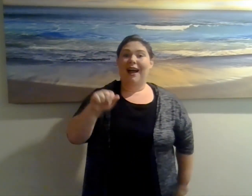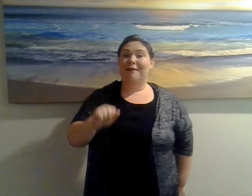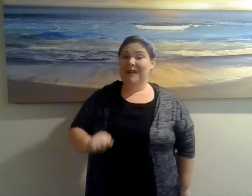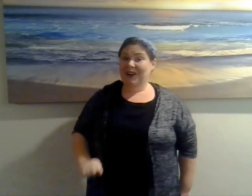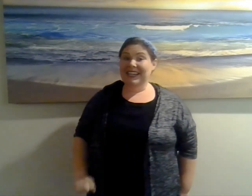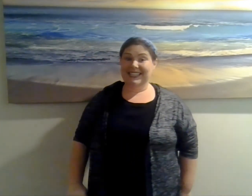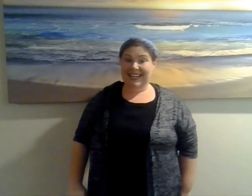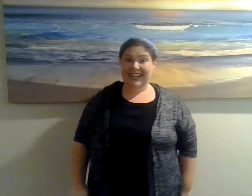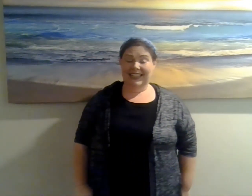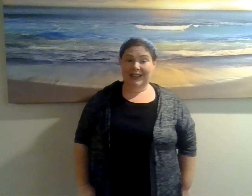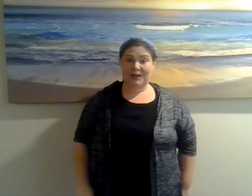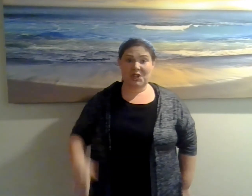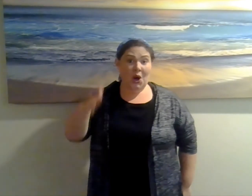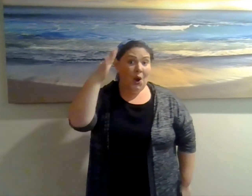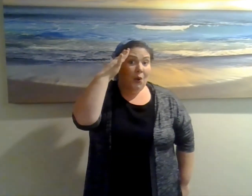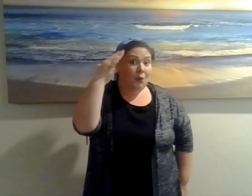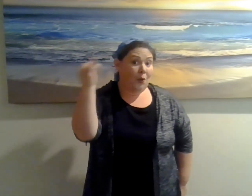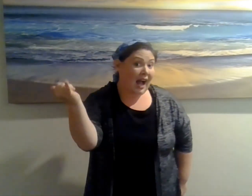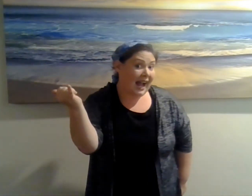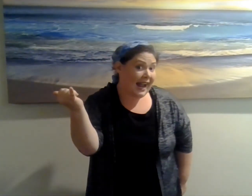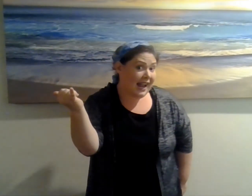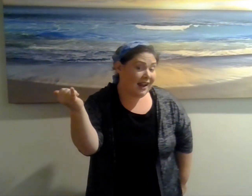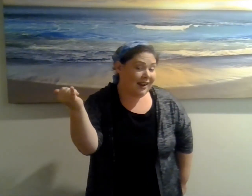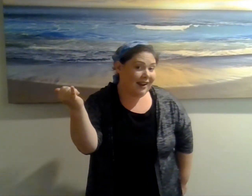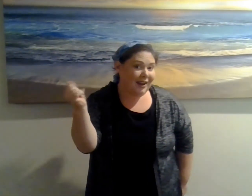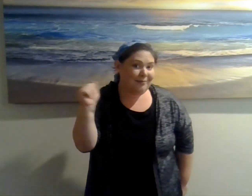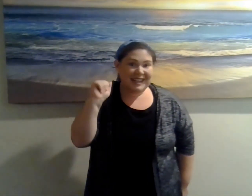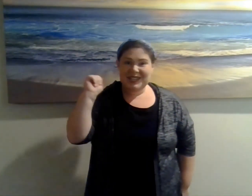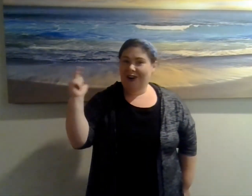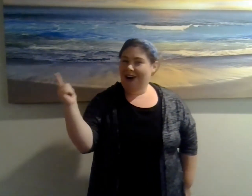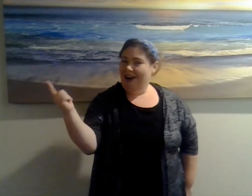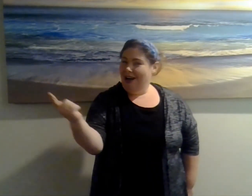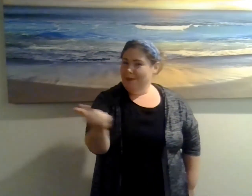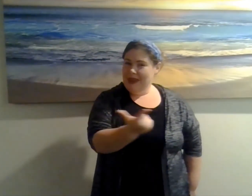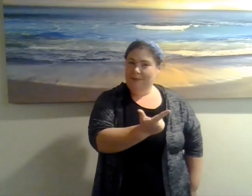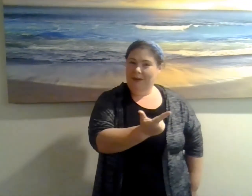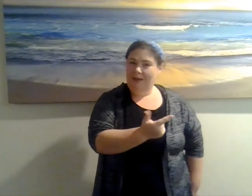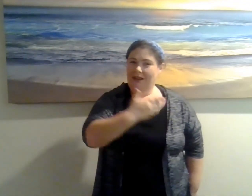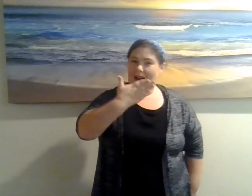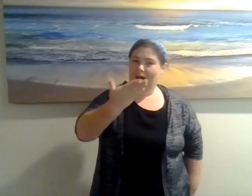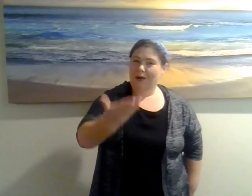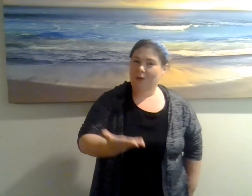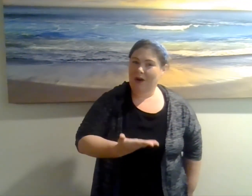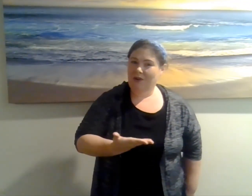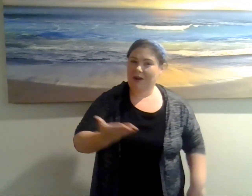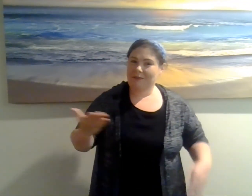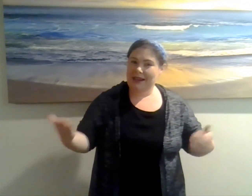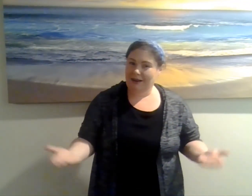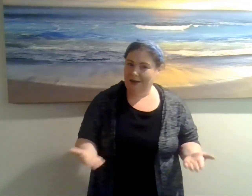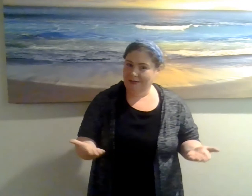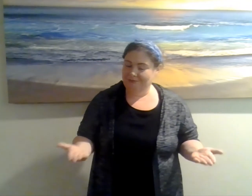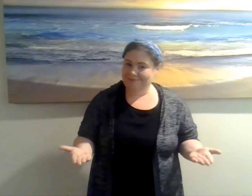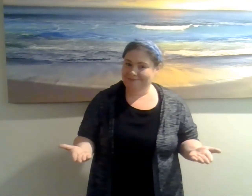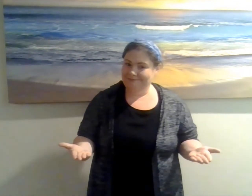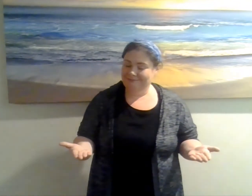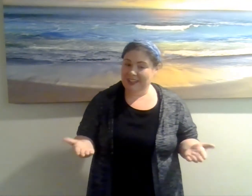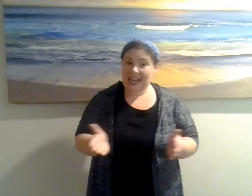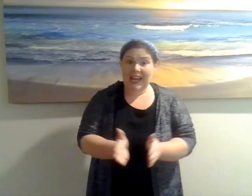ASL, American Sign Language. Why? Because all people are welcome